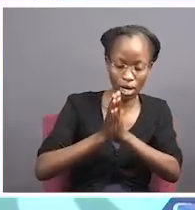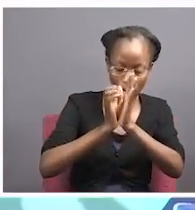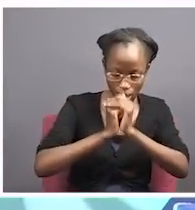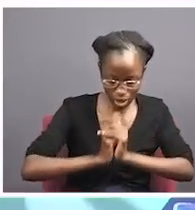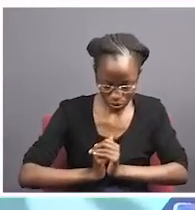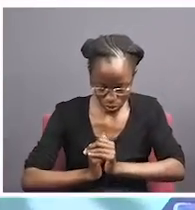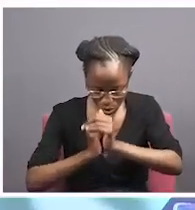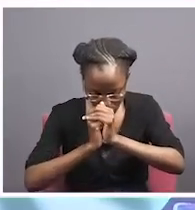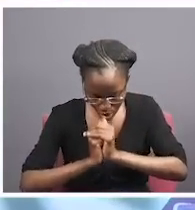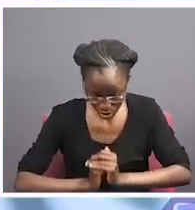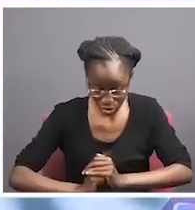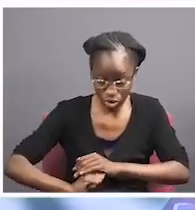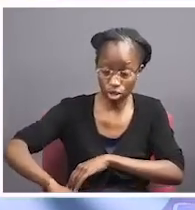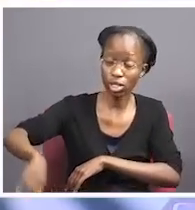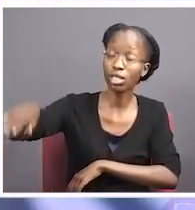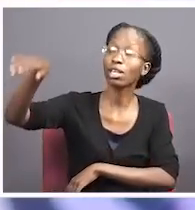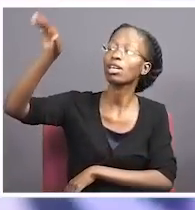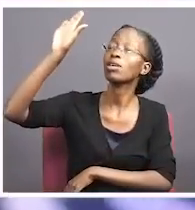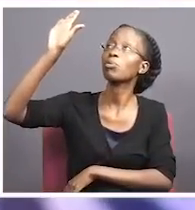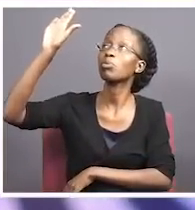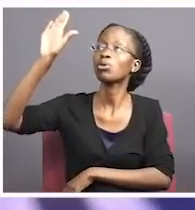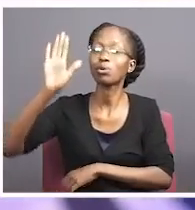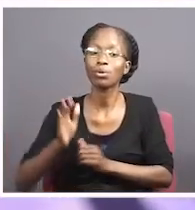our crowns and